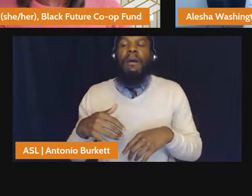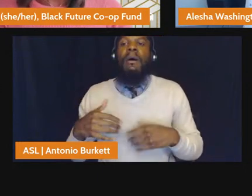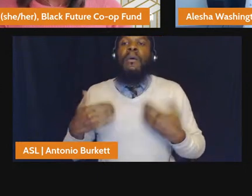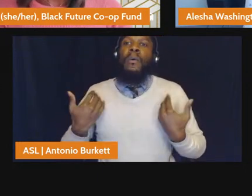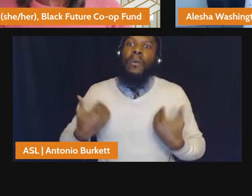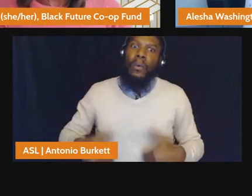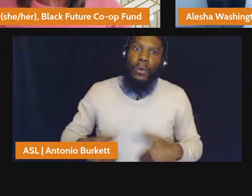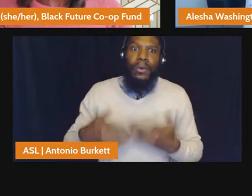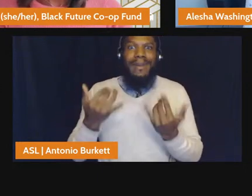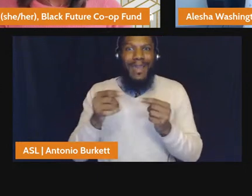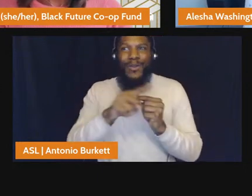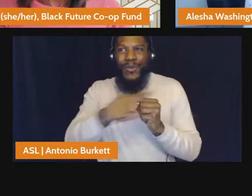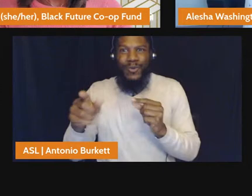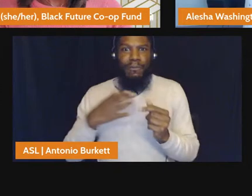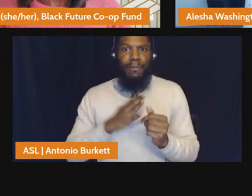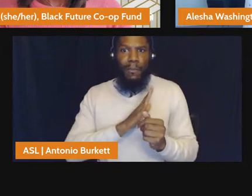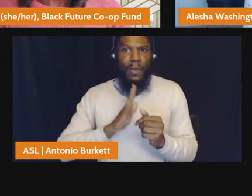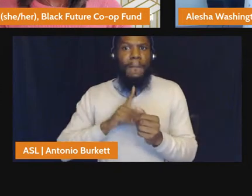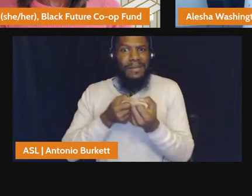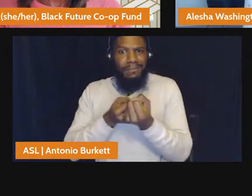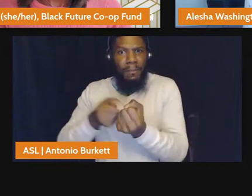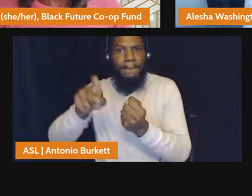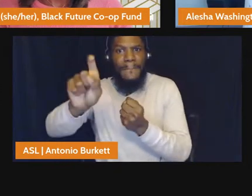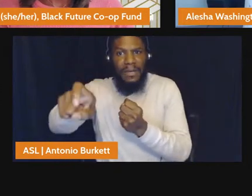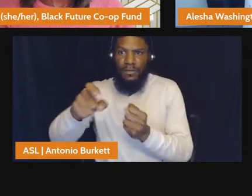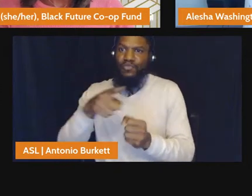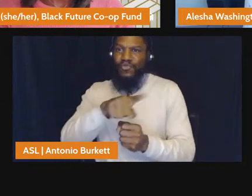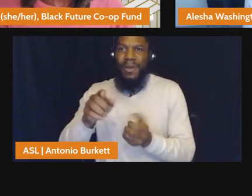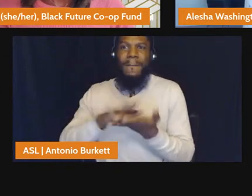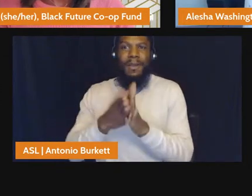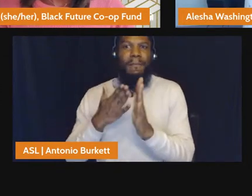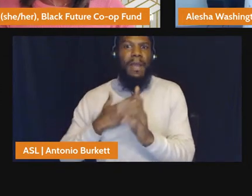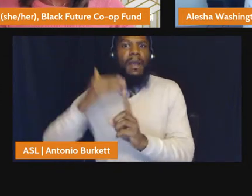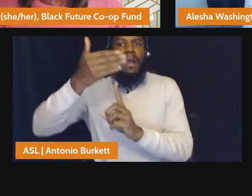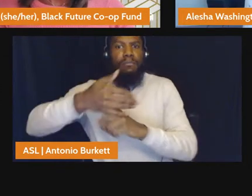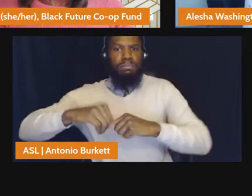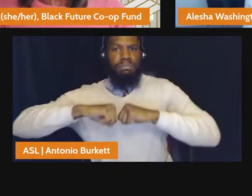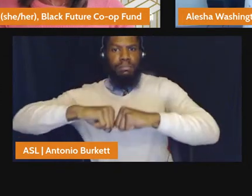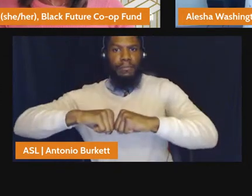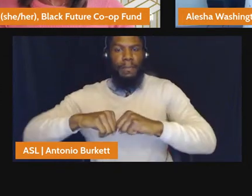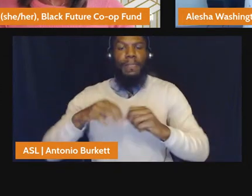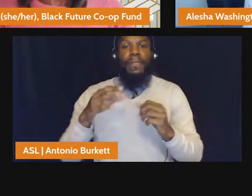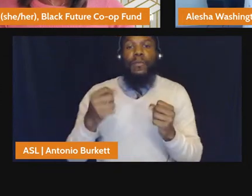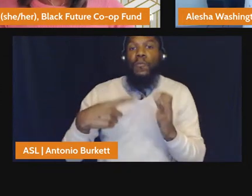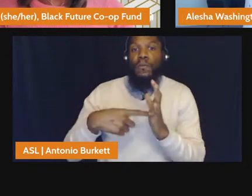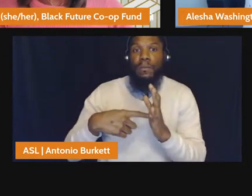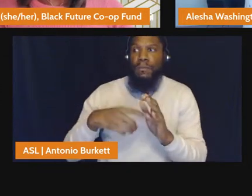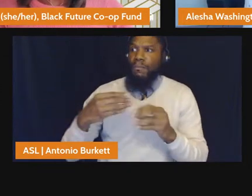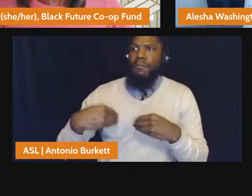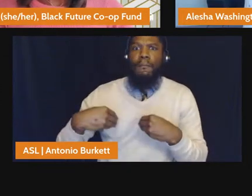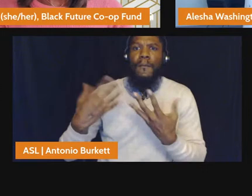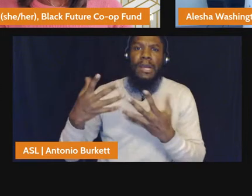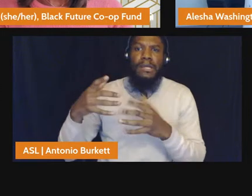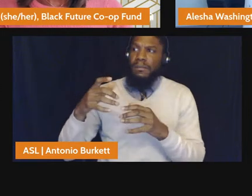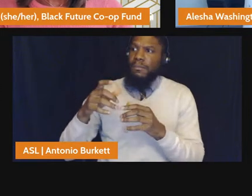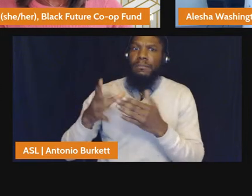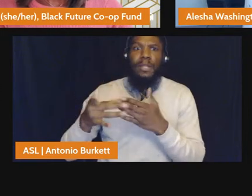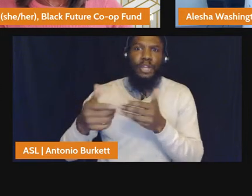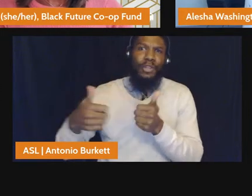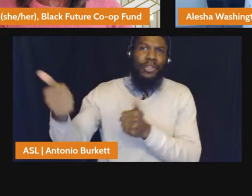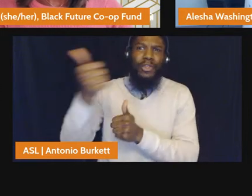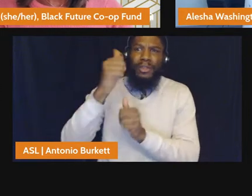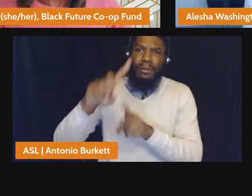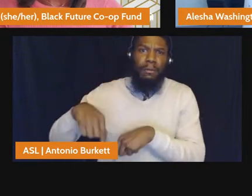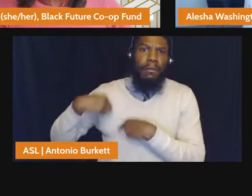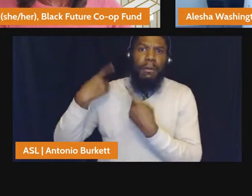stuff bubbles up from a white culture that has been part of the organization for decades, I'm not going to be the one who's going to